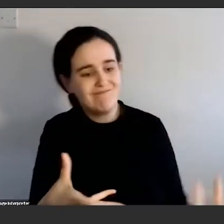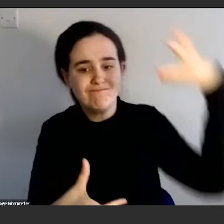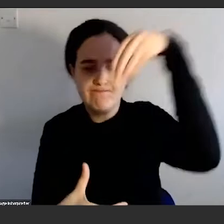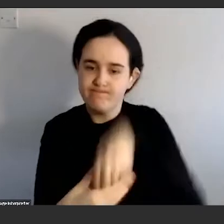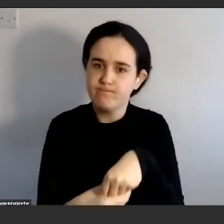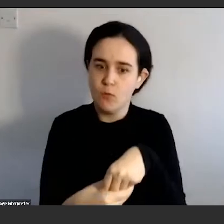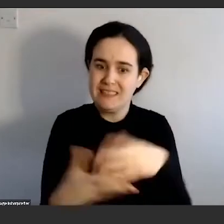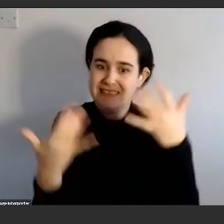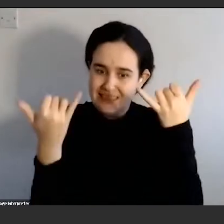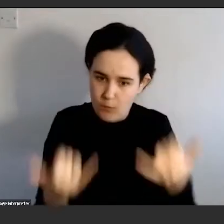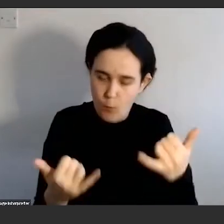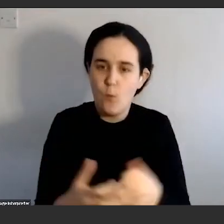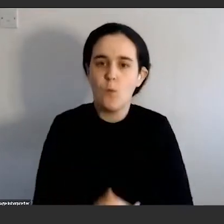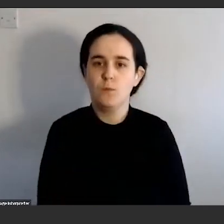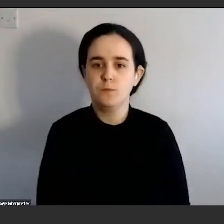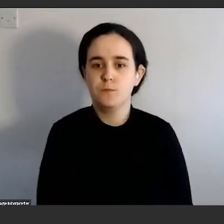Now